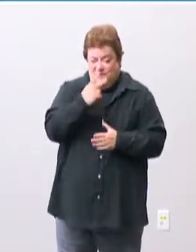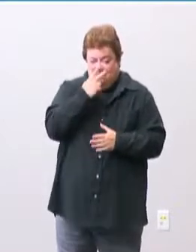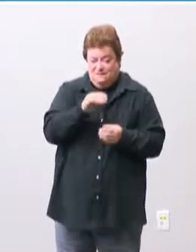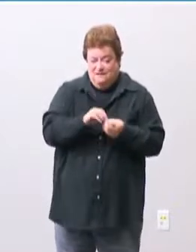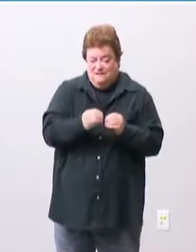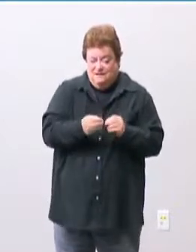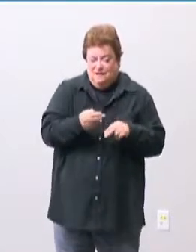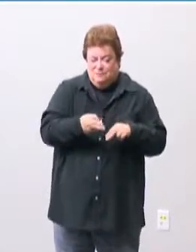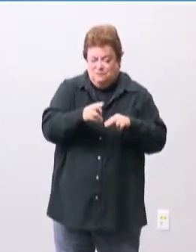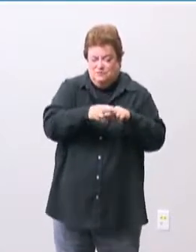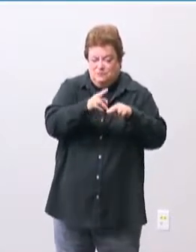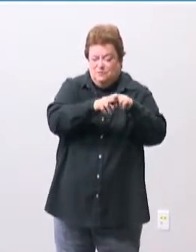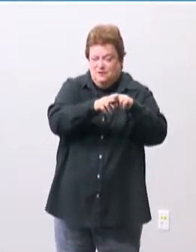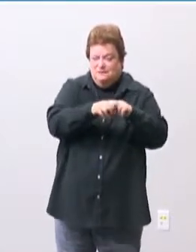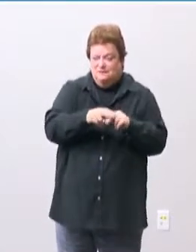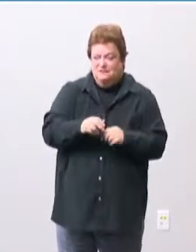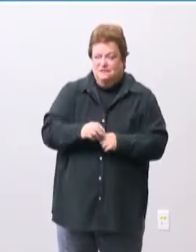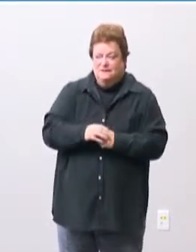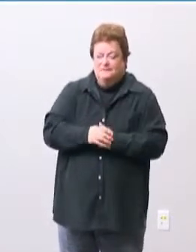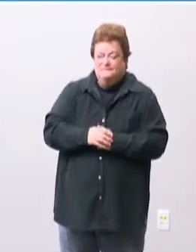share with you to give you a perspective.